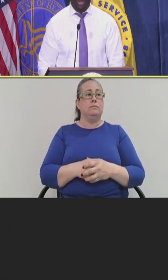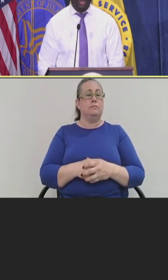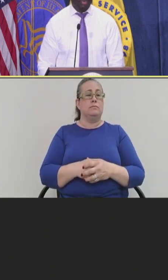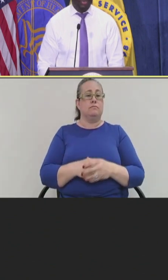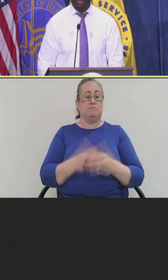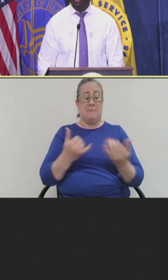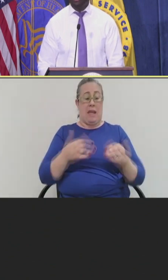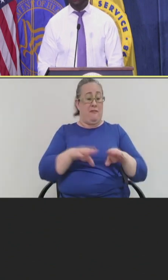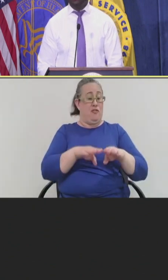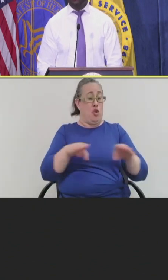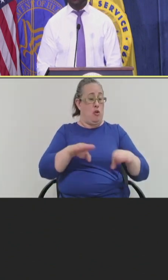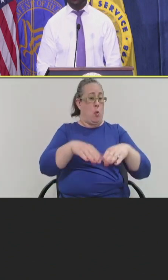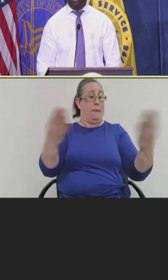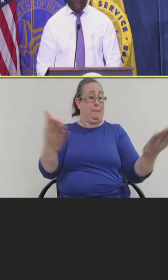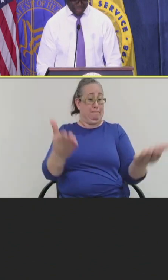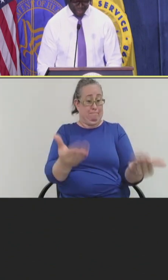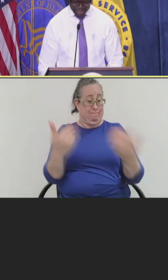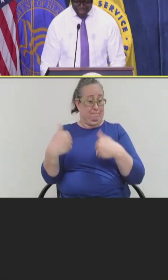floor is open.